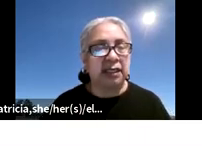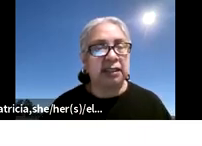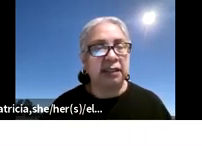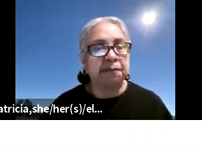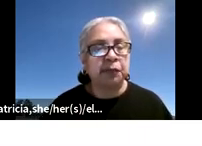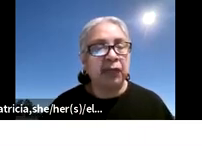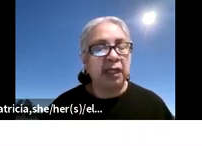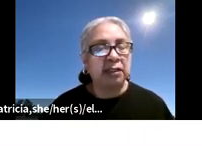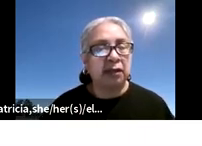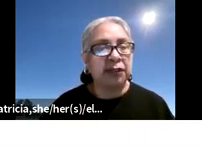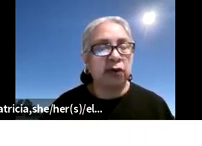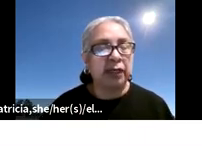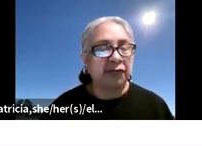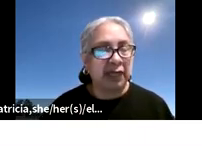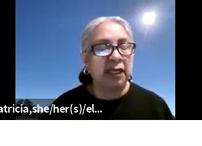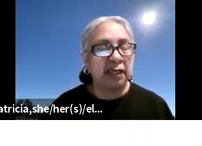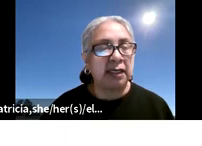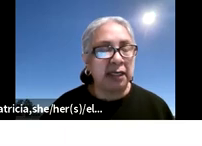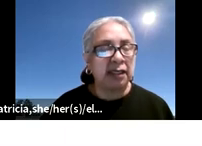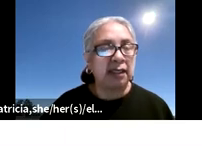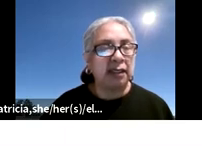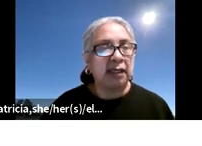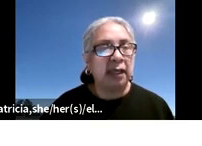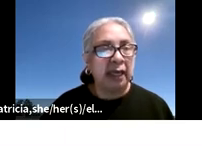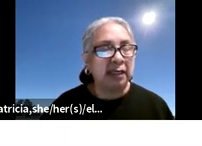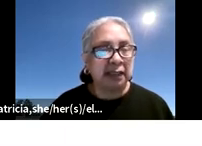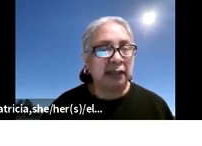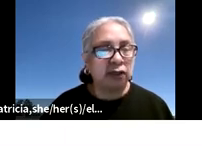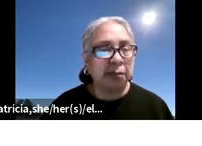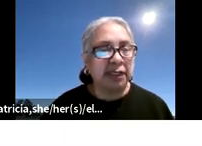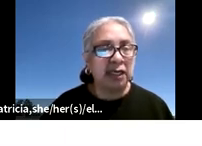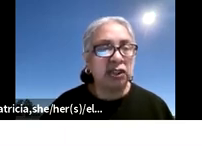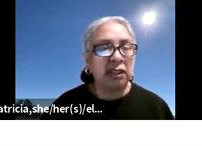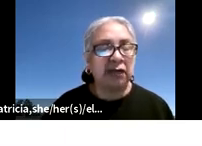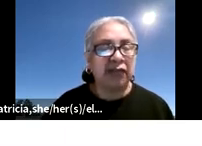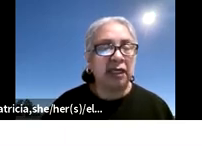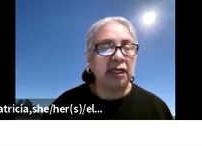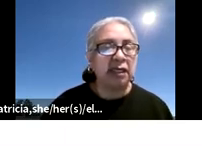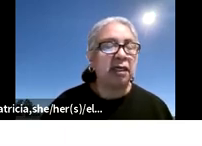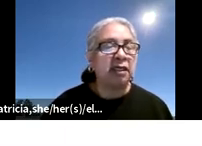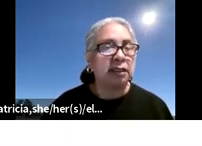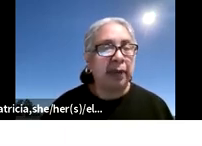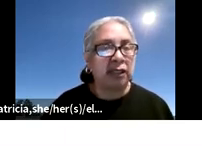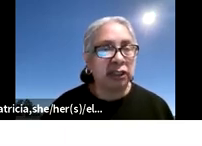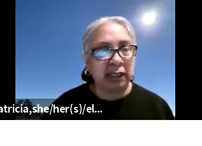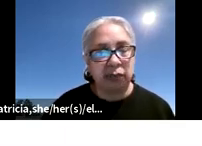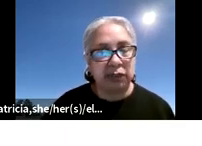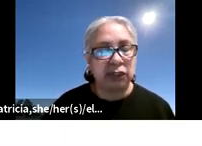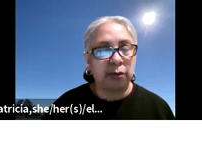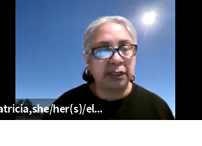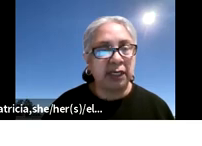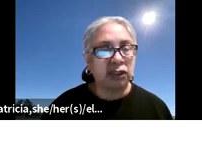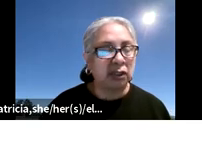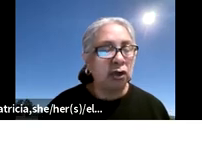this list, it's also if they need ASL interpretation, if they need Spanish